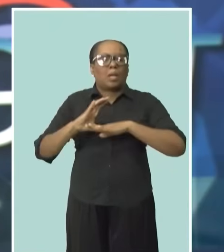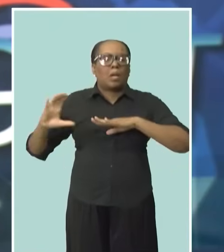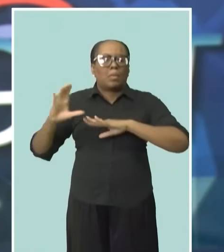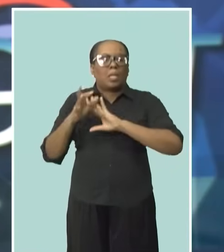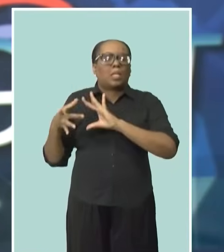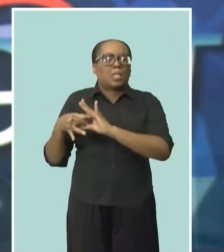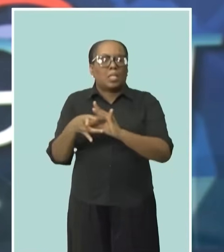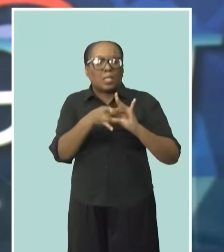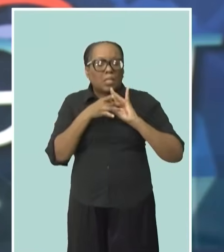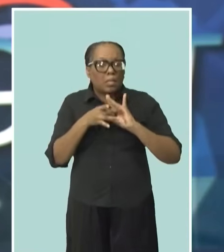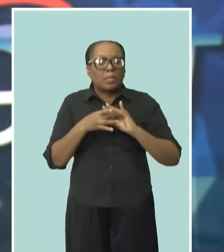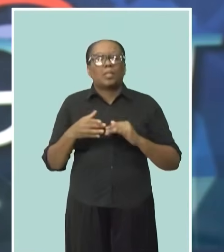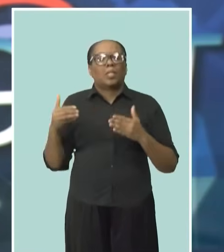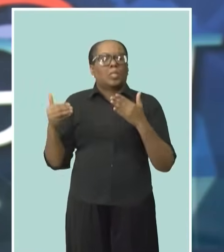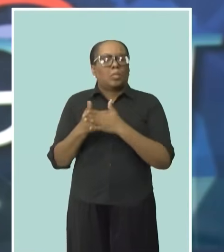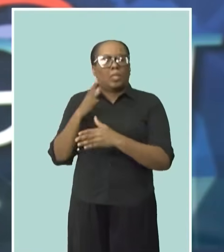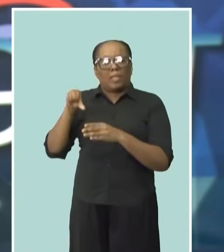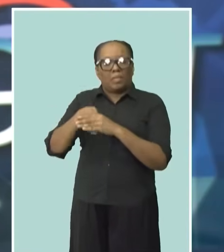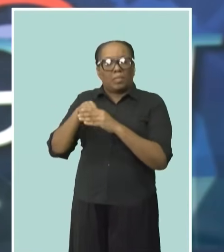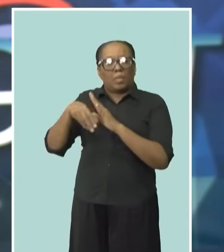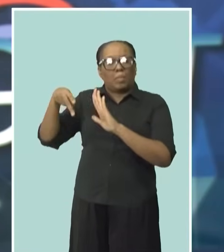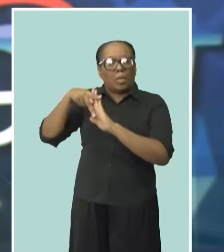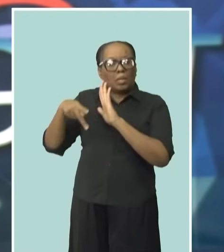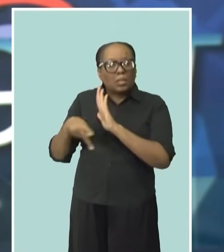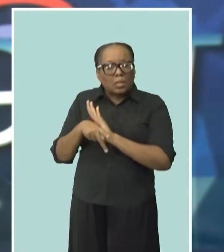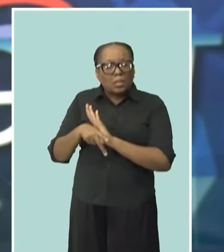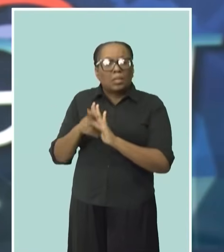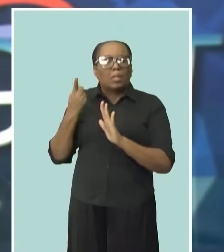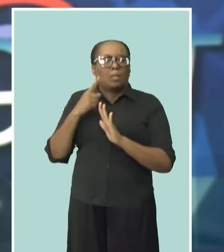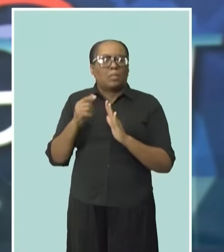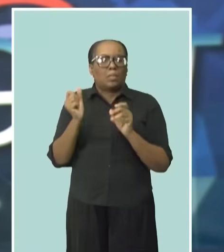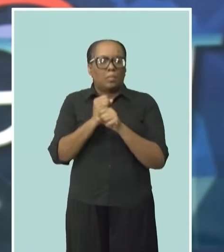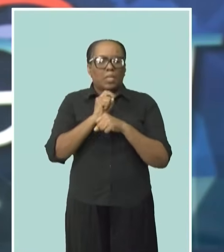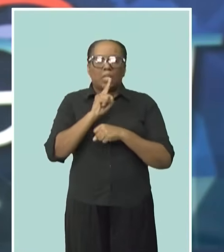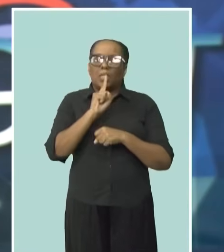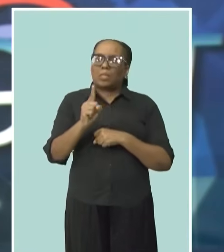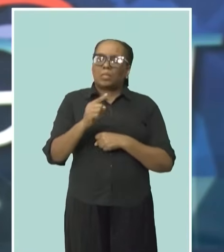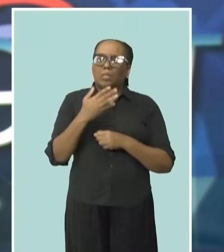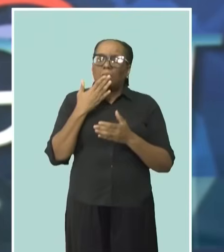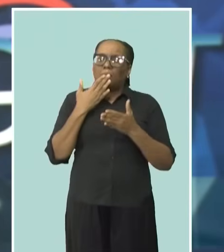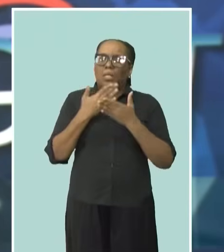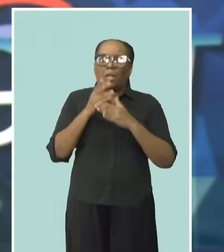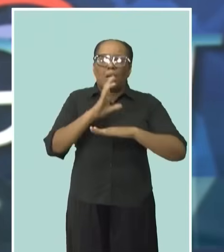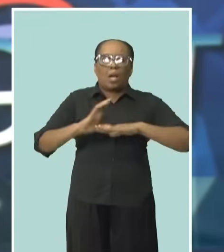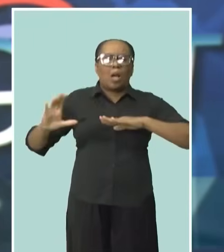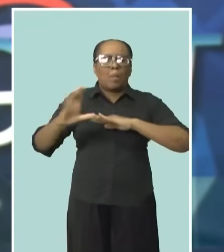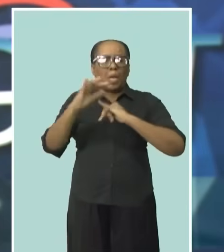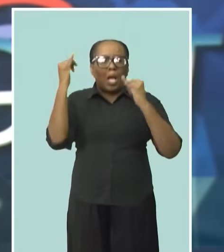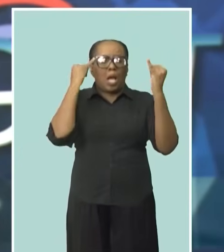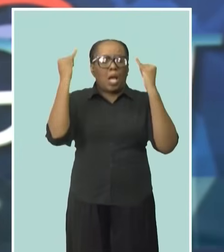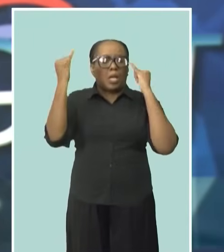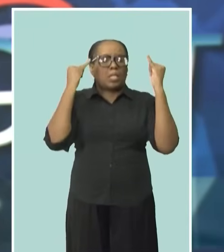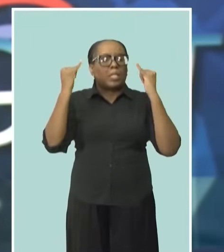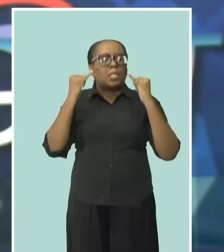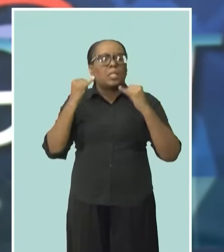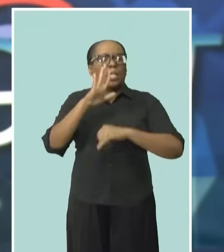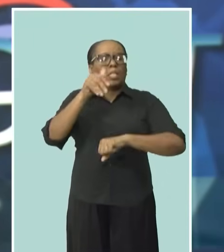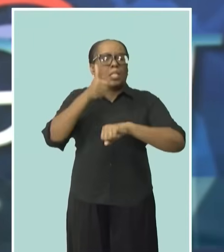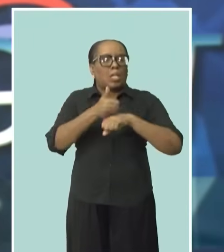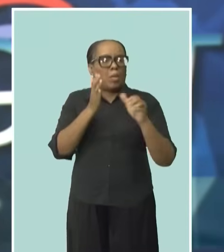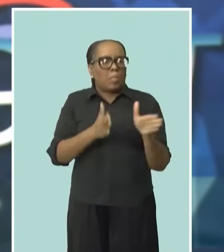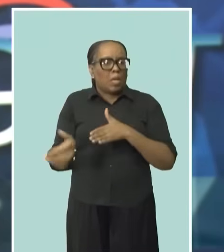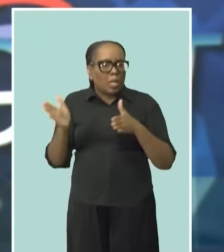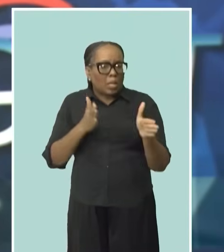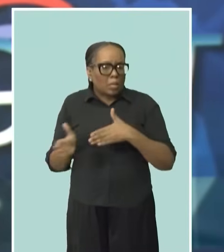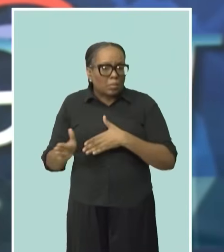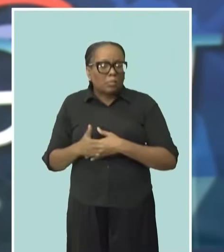investment policies designed to mobilize capital toward high-impact Caribbean ventures. The forum was hosted by the Caribbean